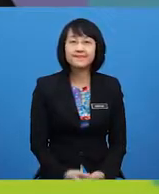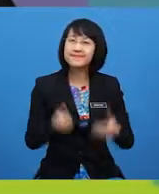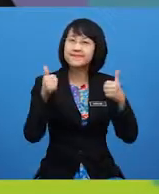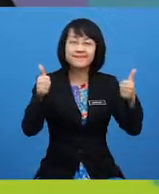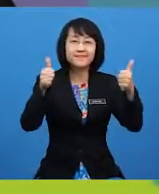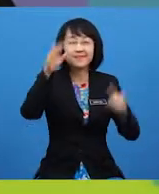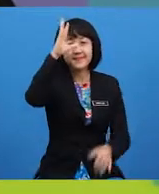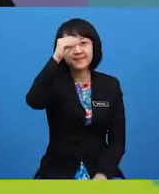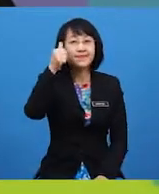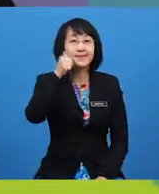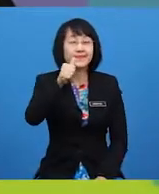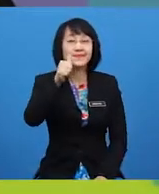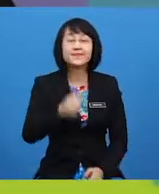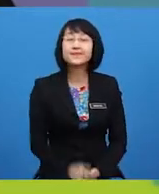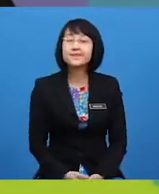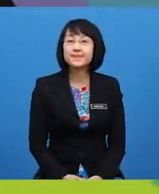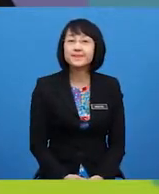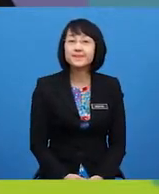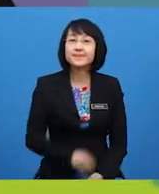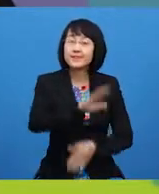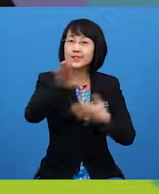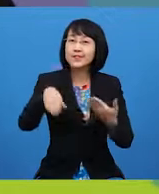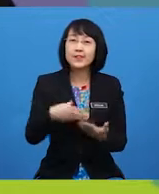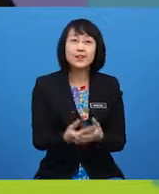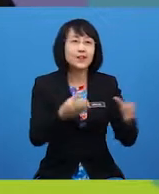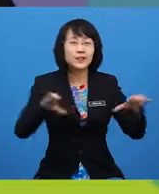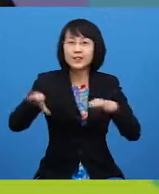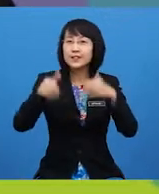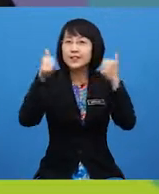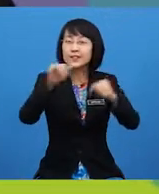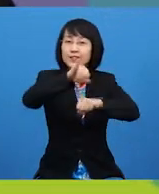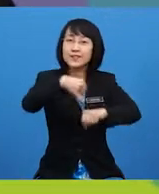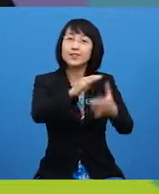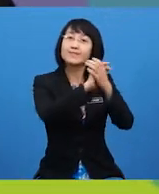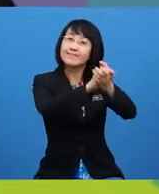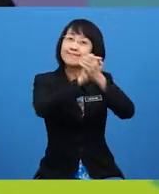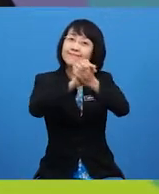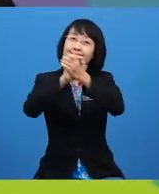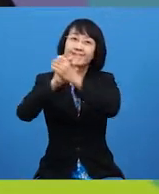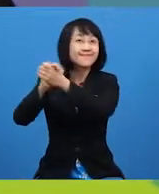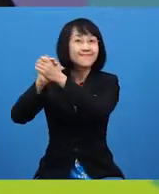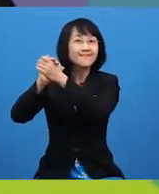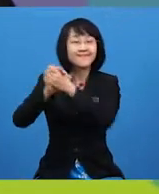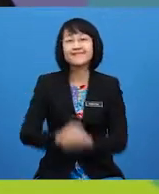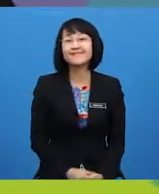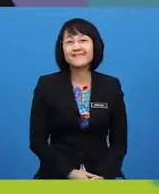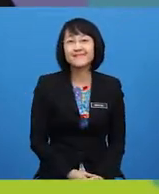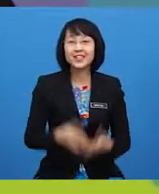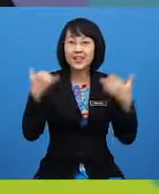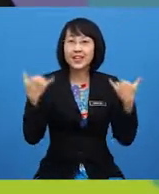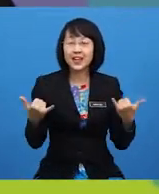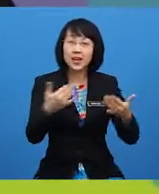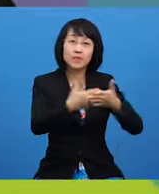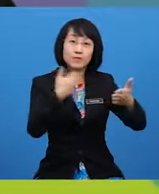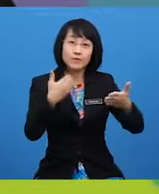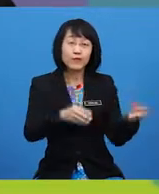Excellent, boys and girls! All of you did a great job! Congratulations! Now,